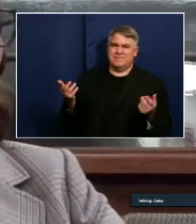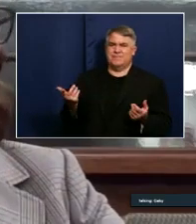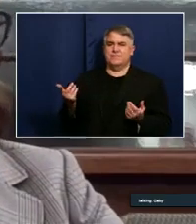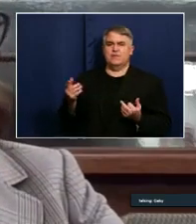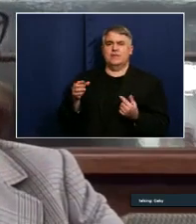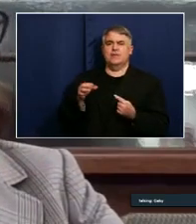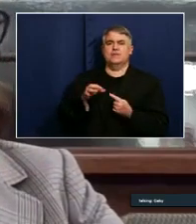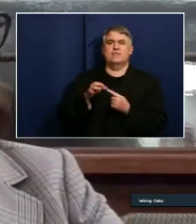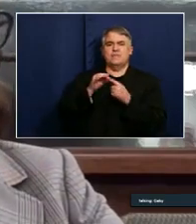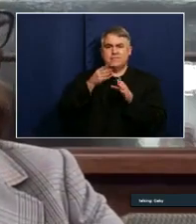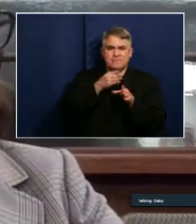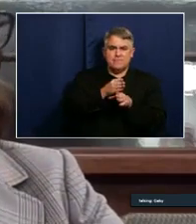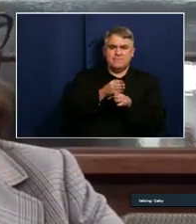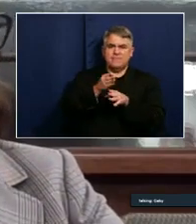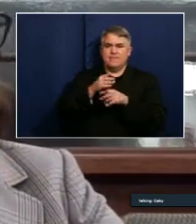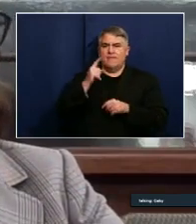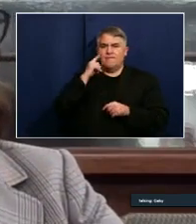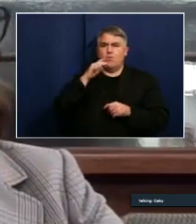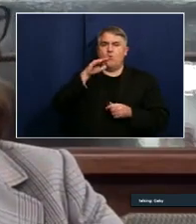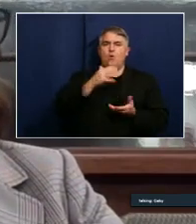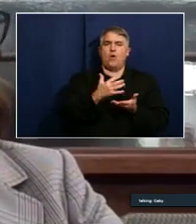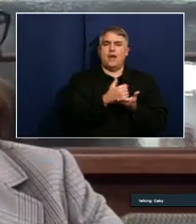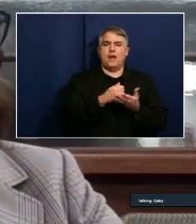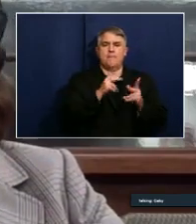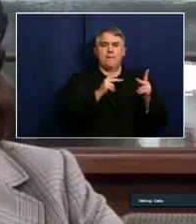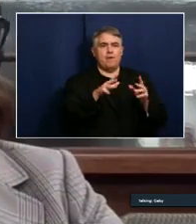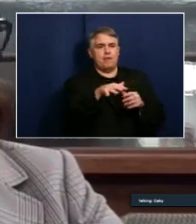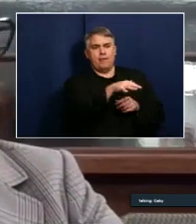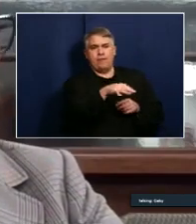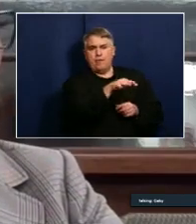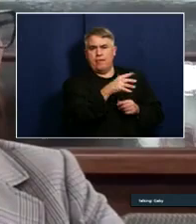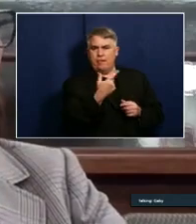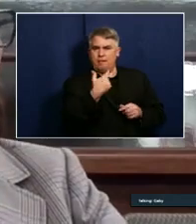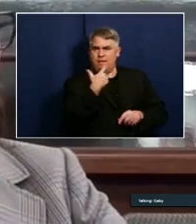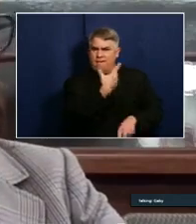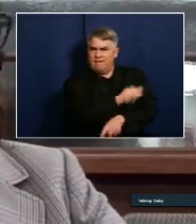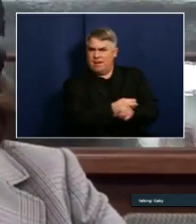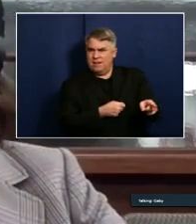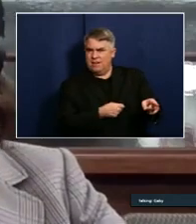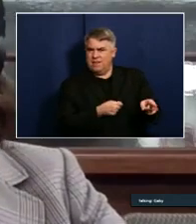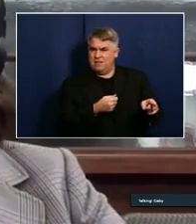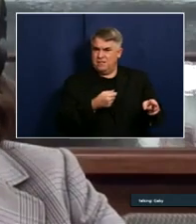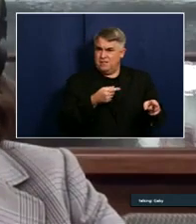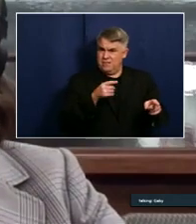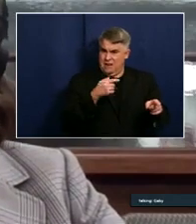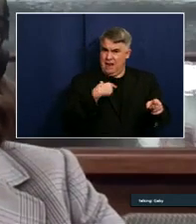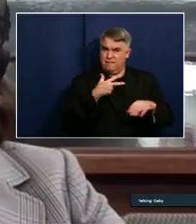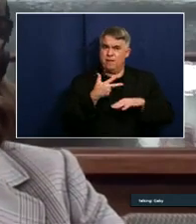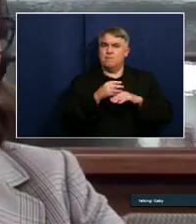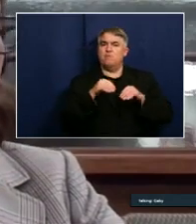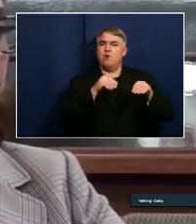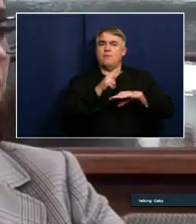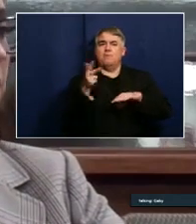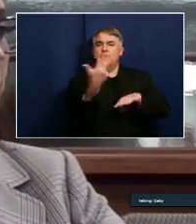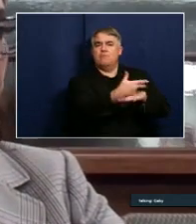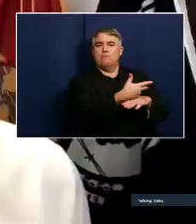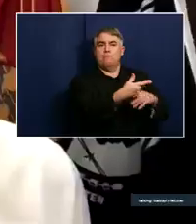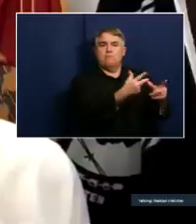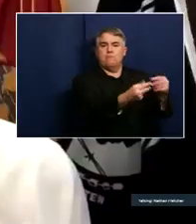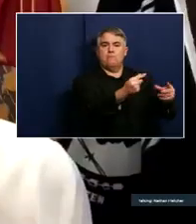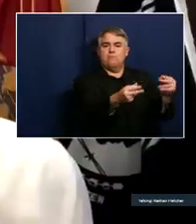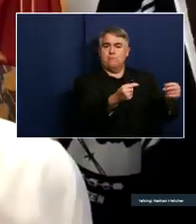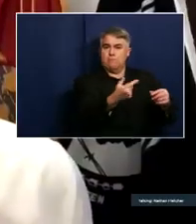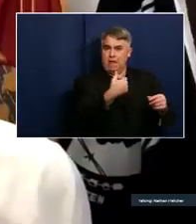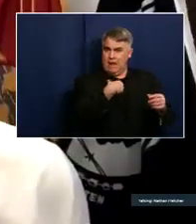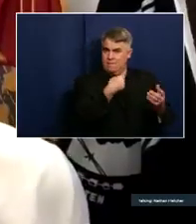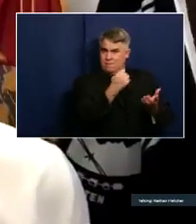vaccines. Are there mobile units? And if there are some starting, are more planned? Yeah, I think